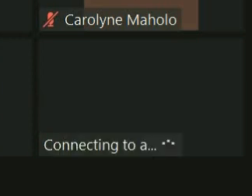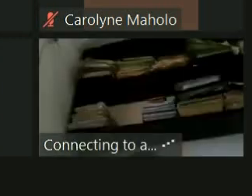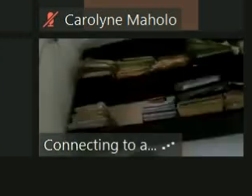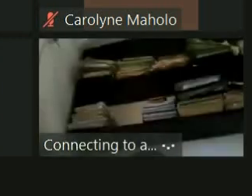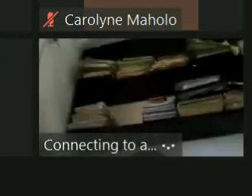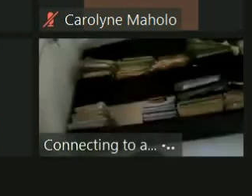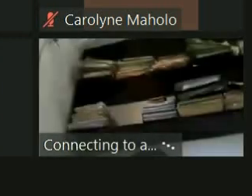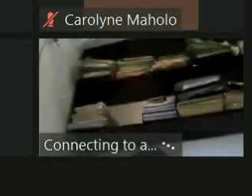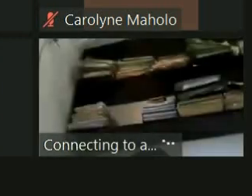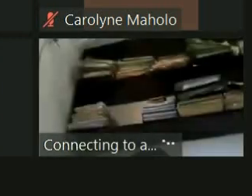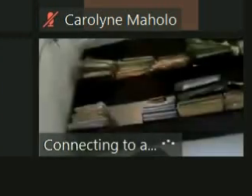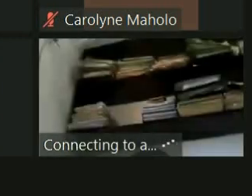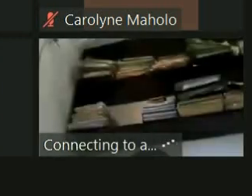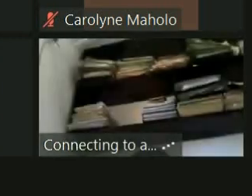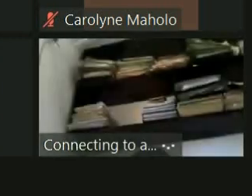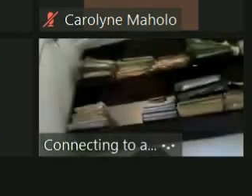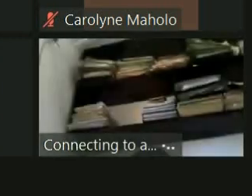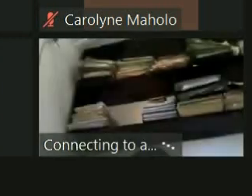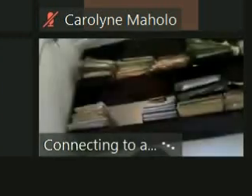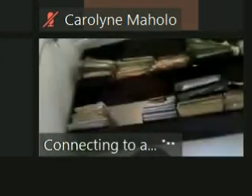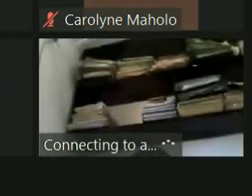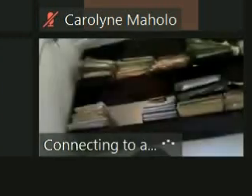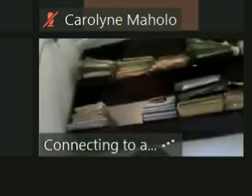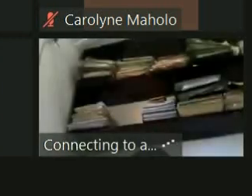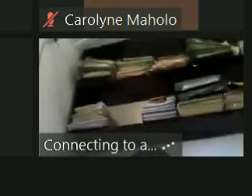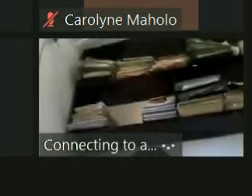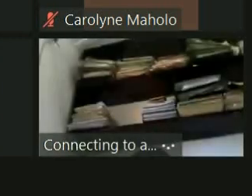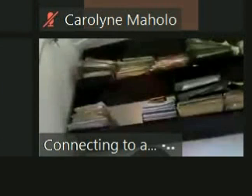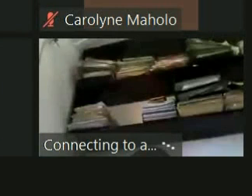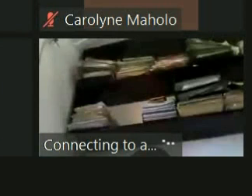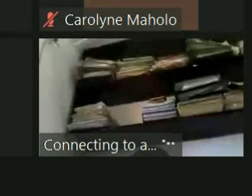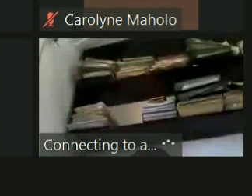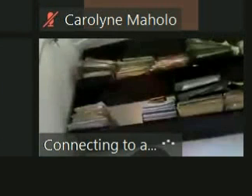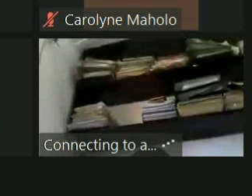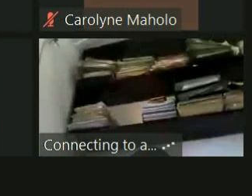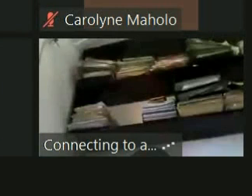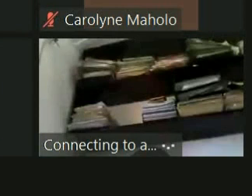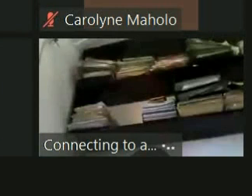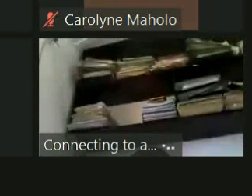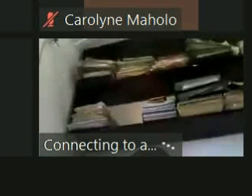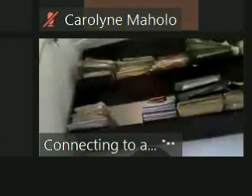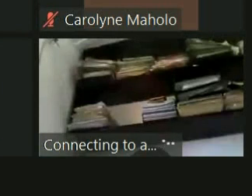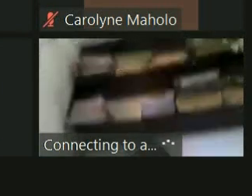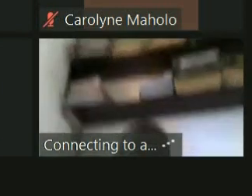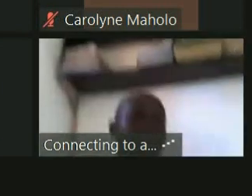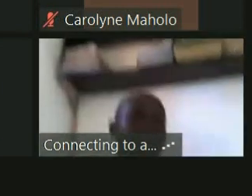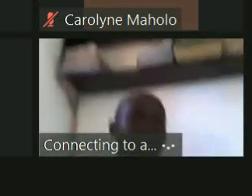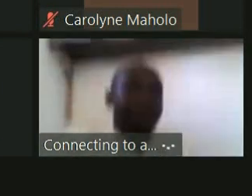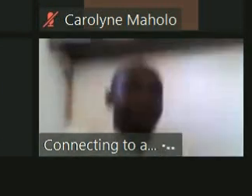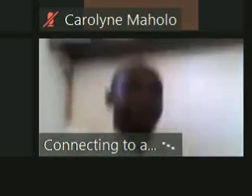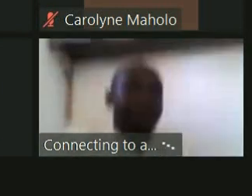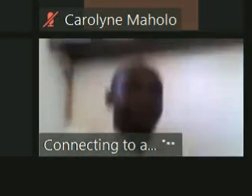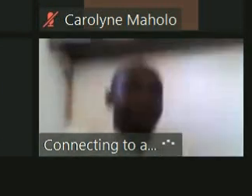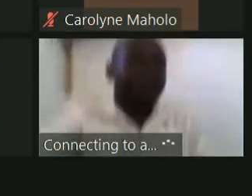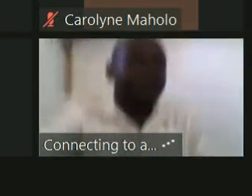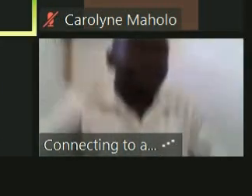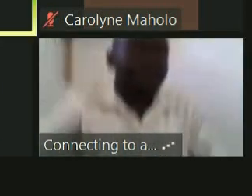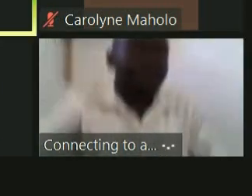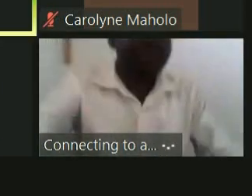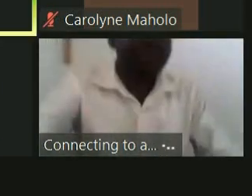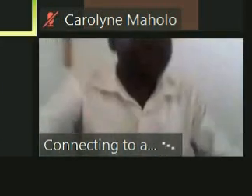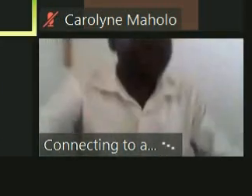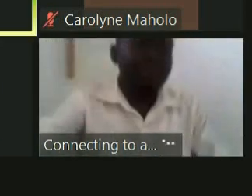On the training of caregivers, I would like to go just as we did previously on probably standardization